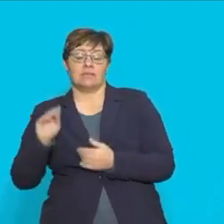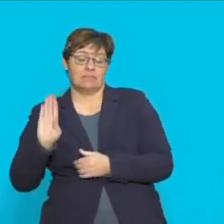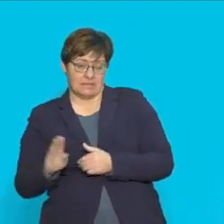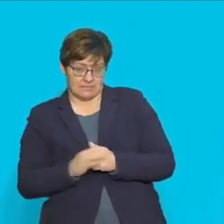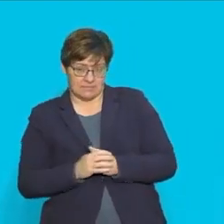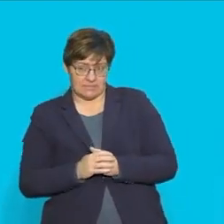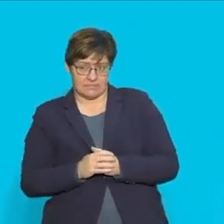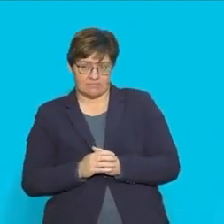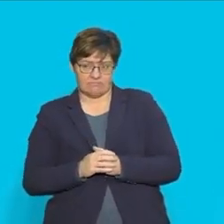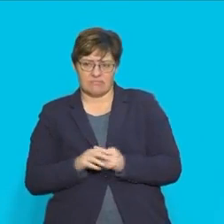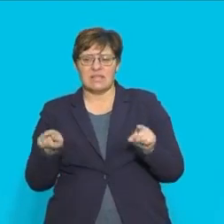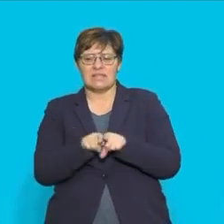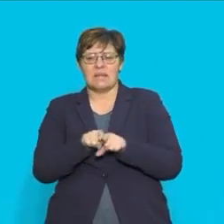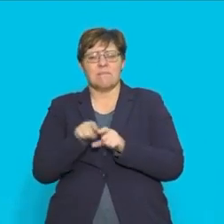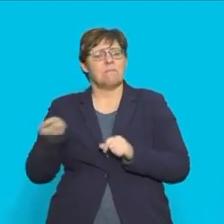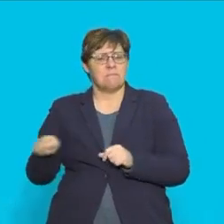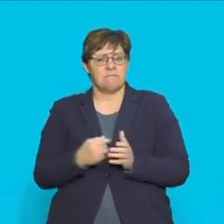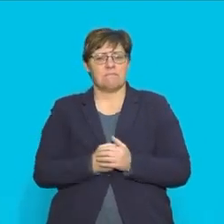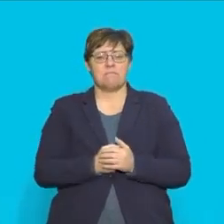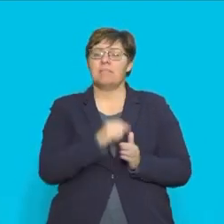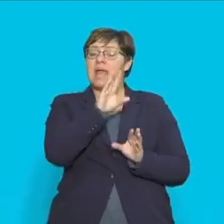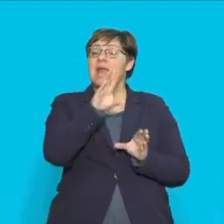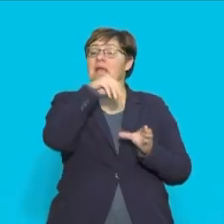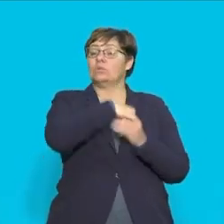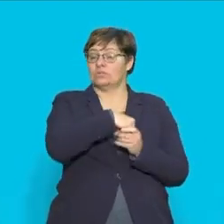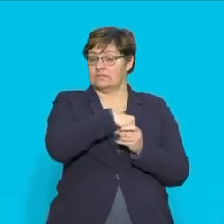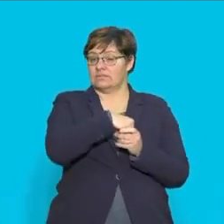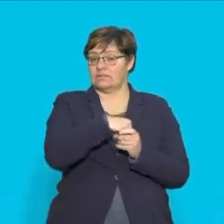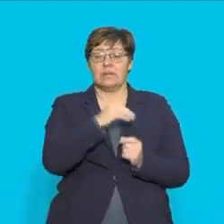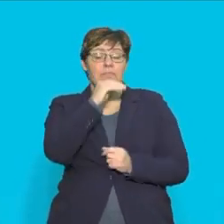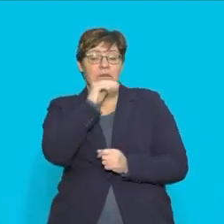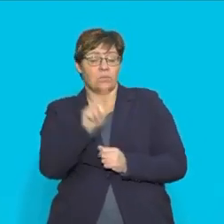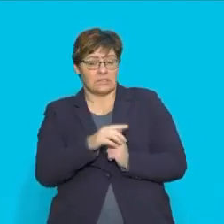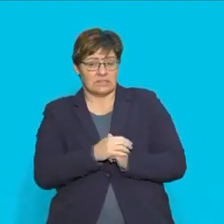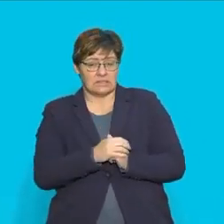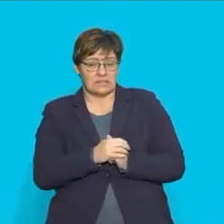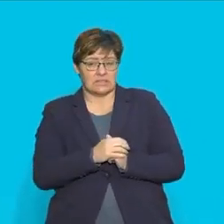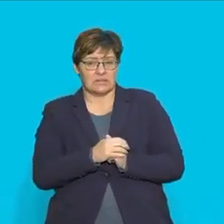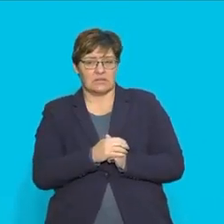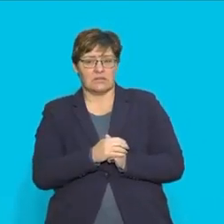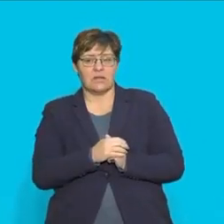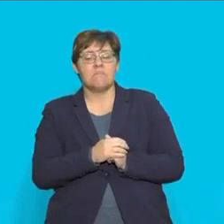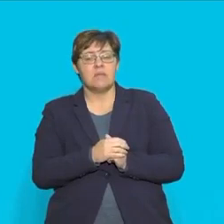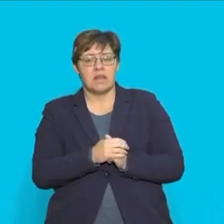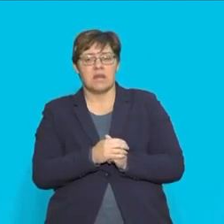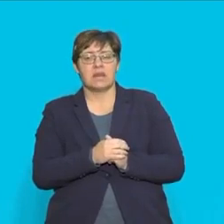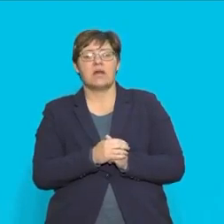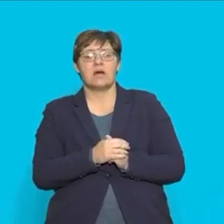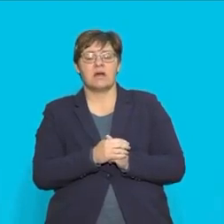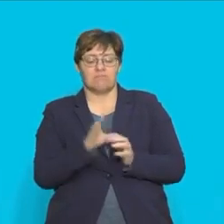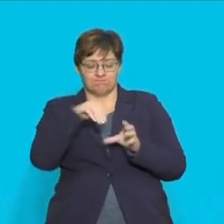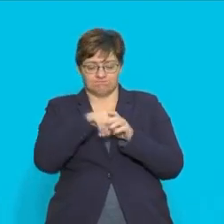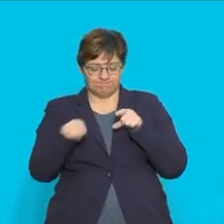that. Okay. So inclusive, okay, meaning there's some